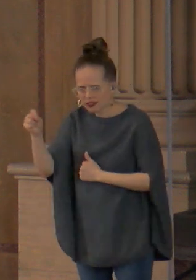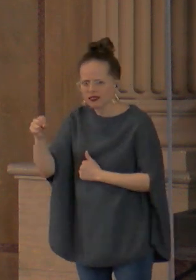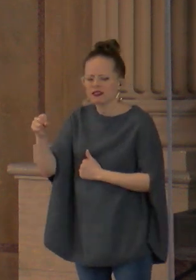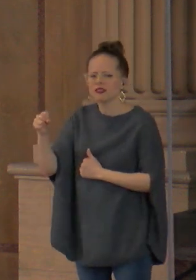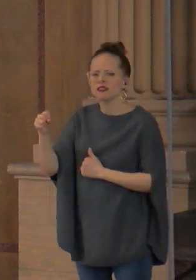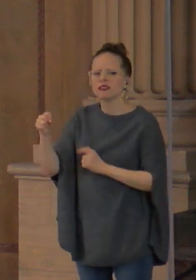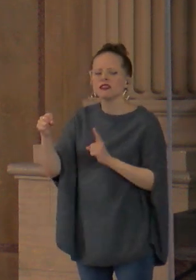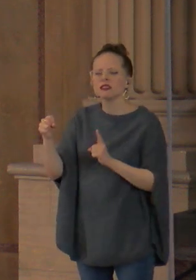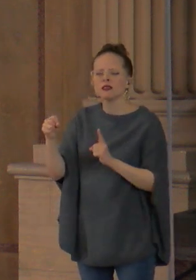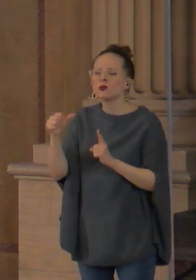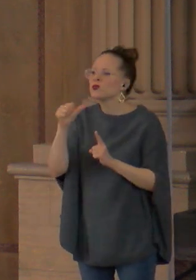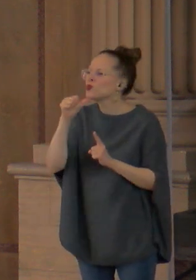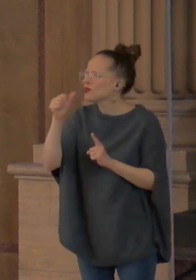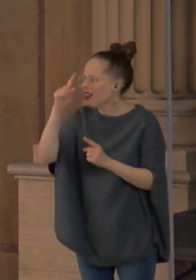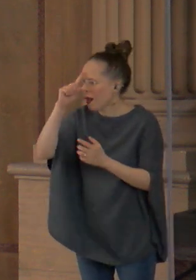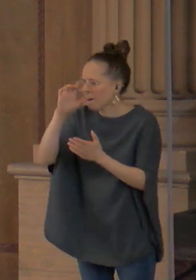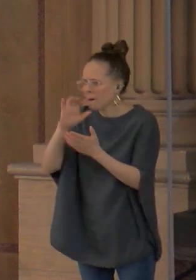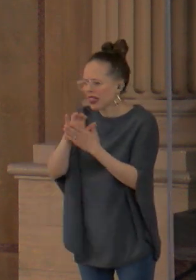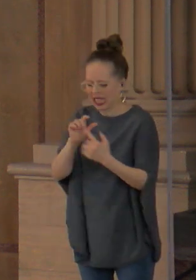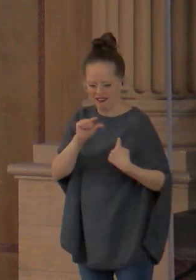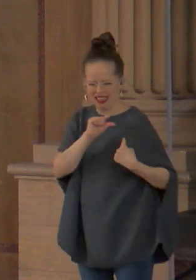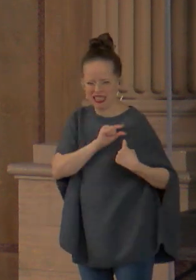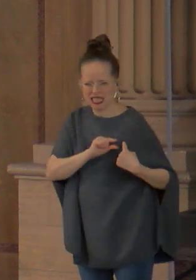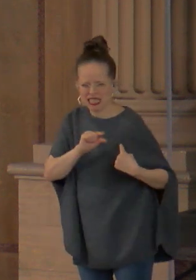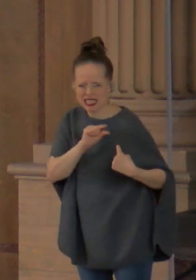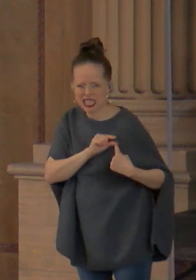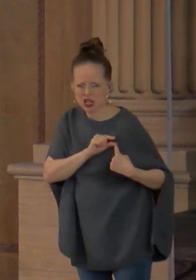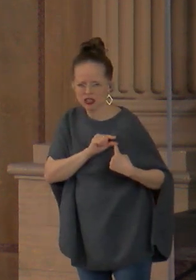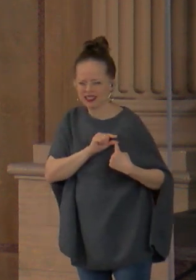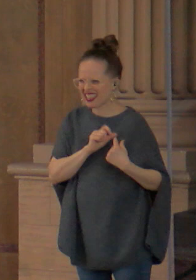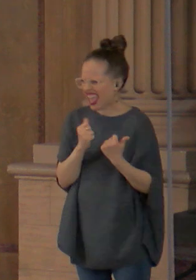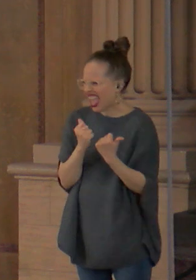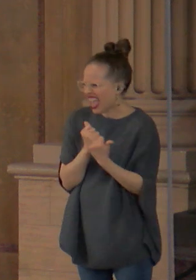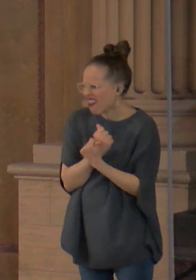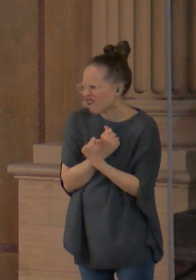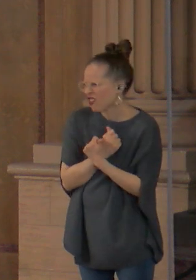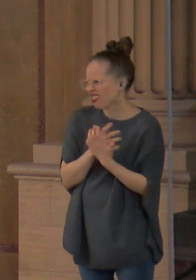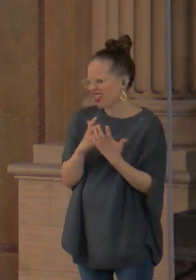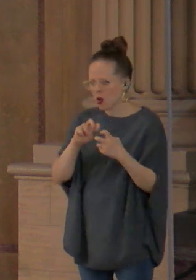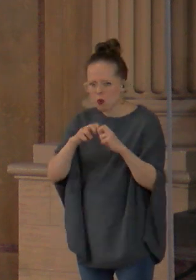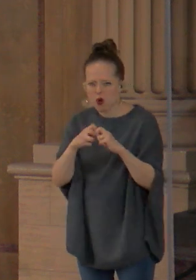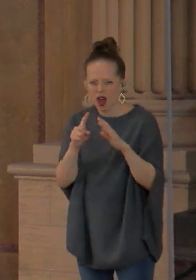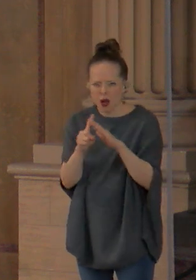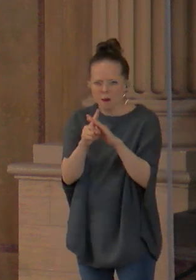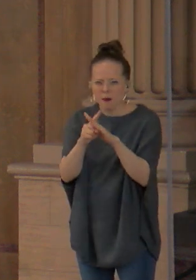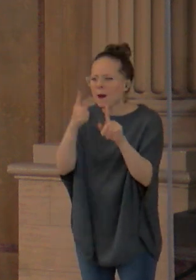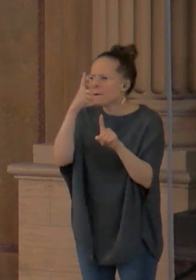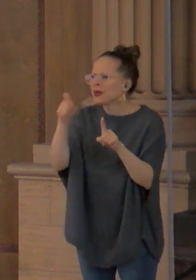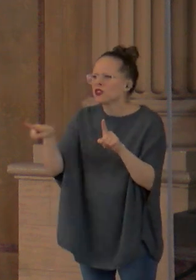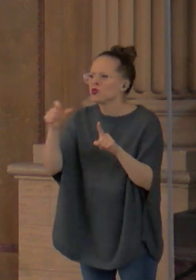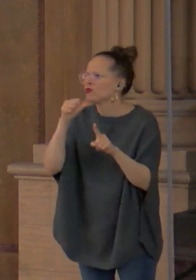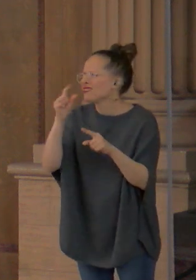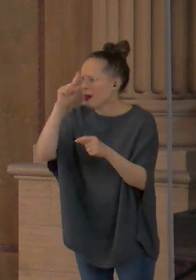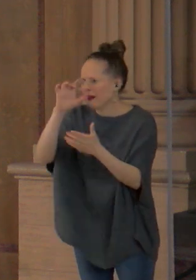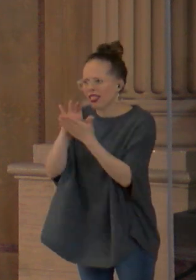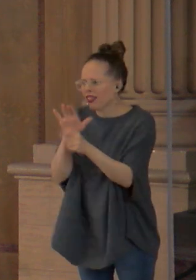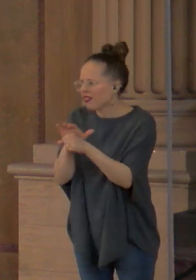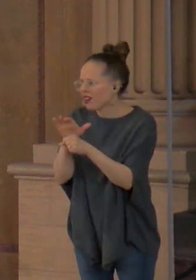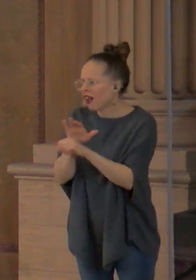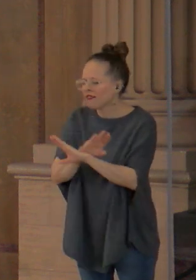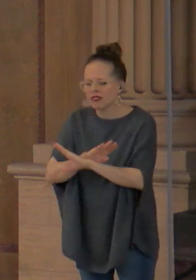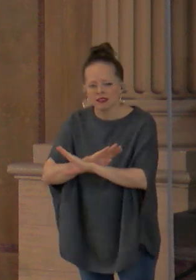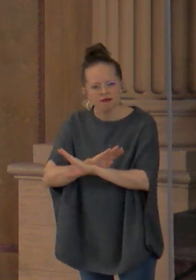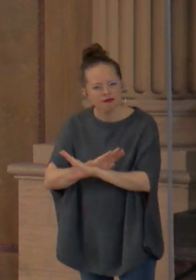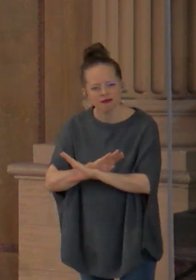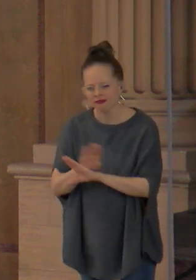but don't believe the guilt-inducing lie that every intractable problem in your life is just because you didn't believe enough. That's not what Jesus